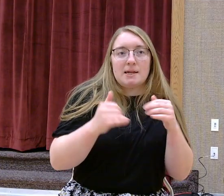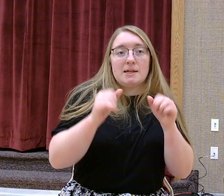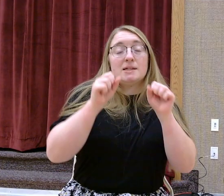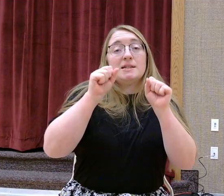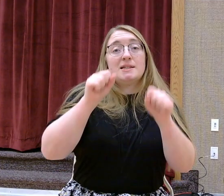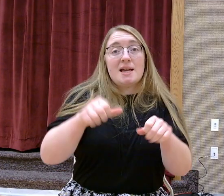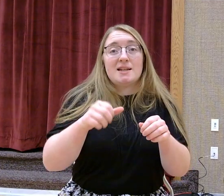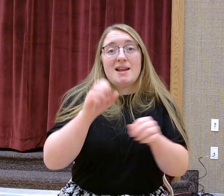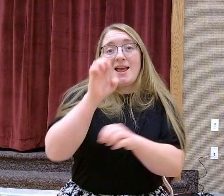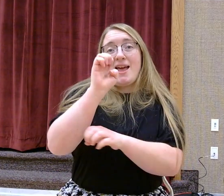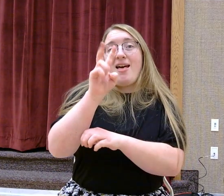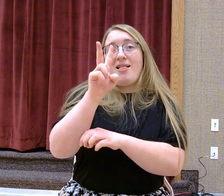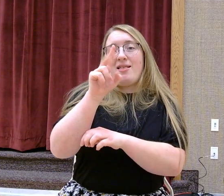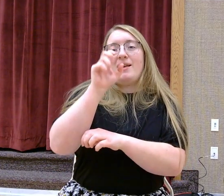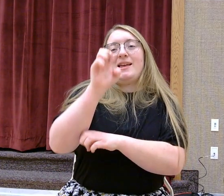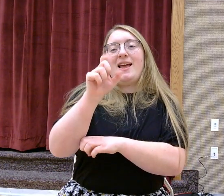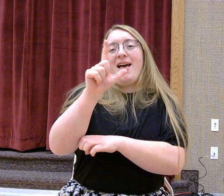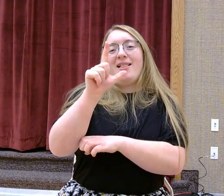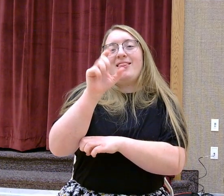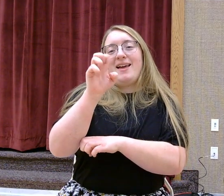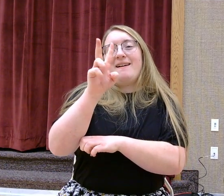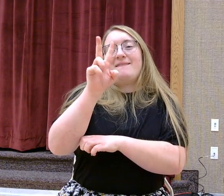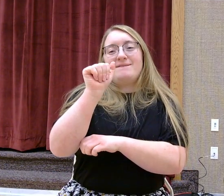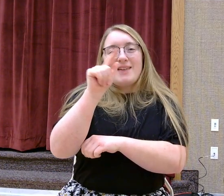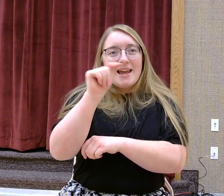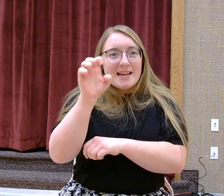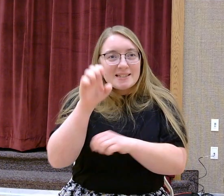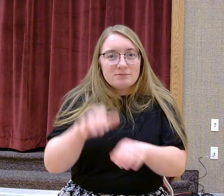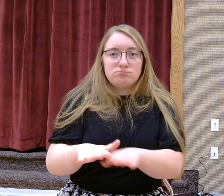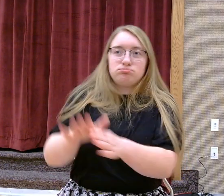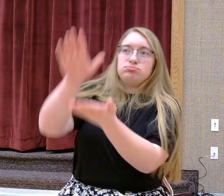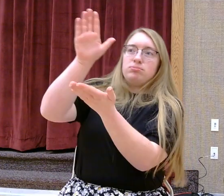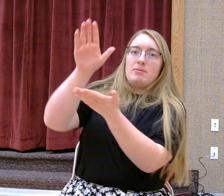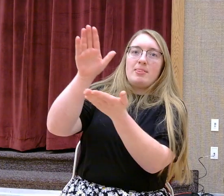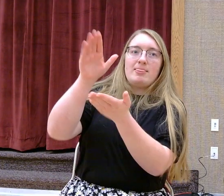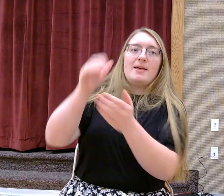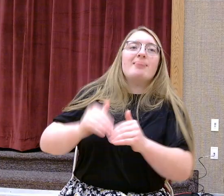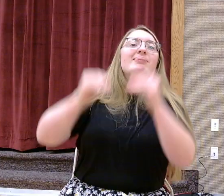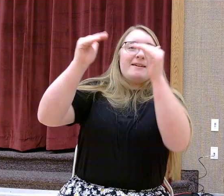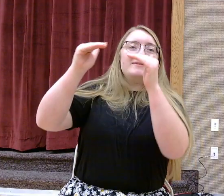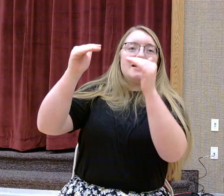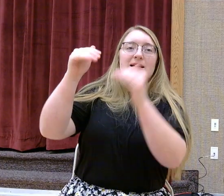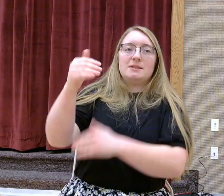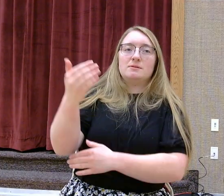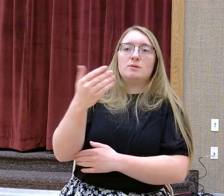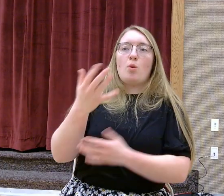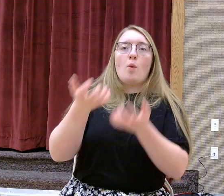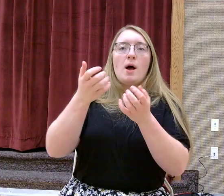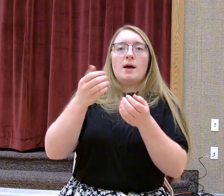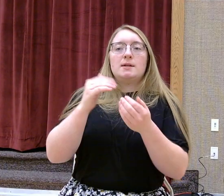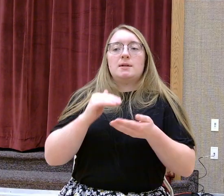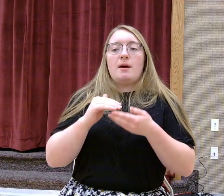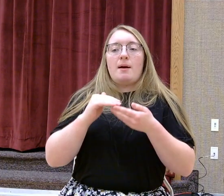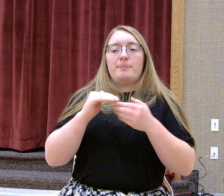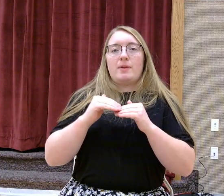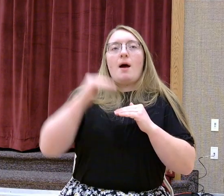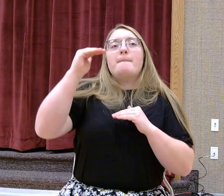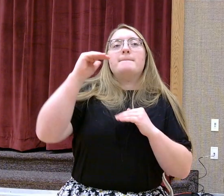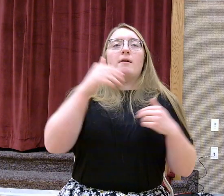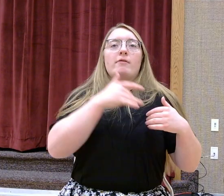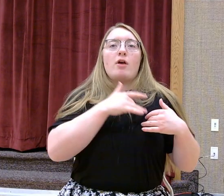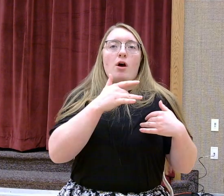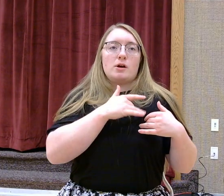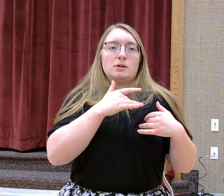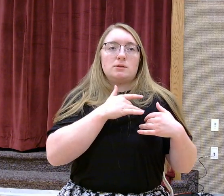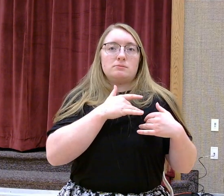area, obviously that'll help too. If it's an extremity, if it's a leg, you want to get it up above the level of the heart. If you can elevate that area, that will